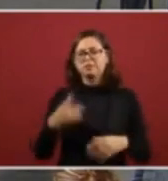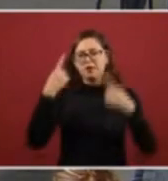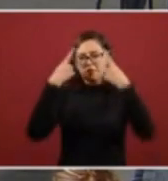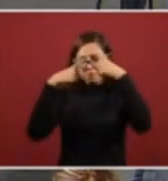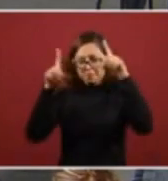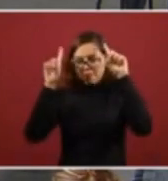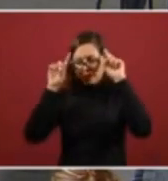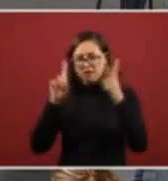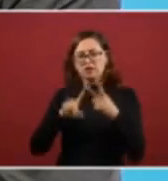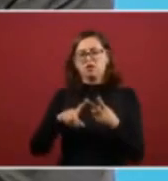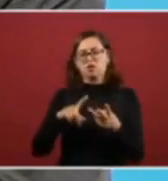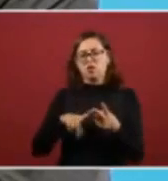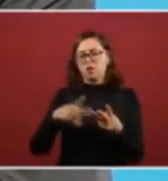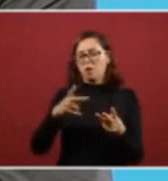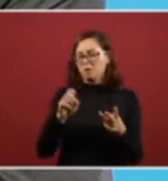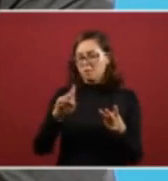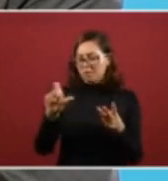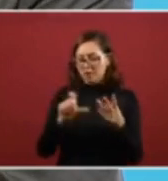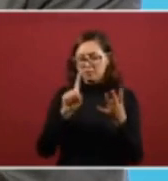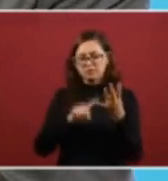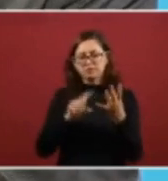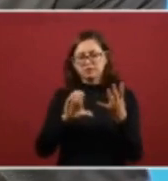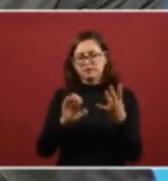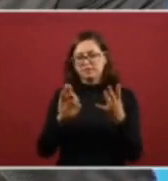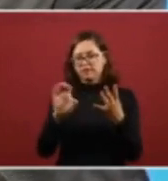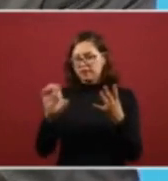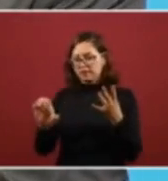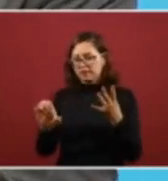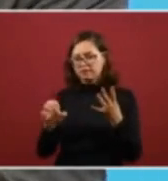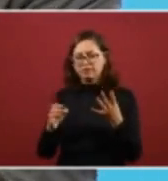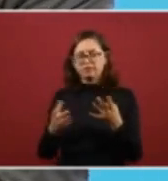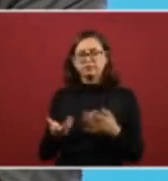the workers of Pemex and the federal electricity,